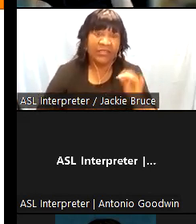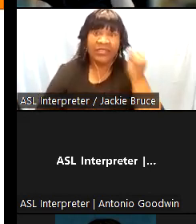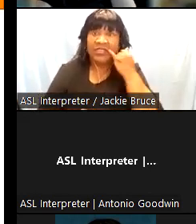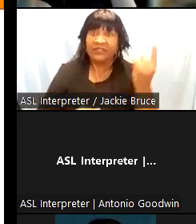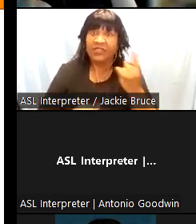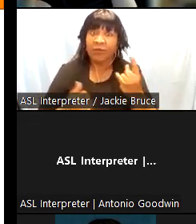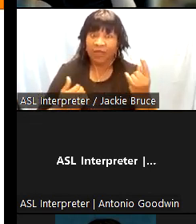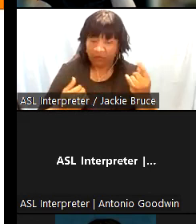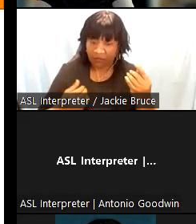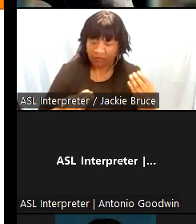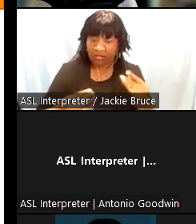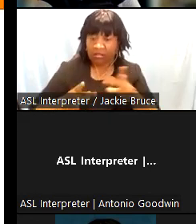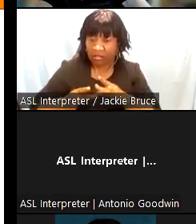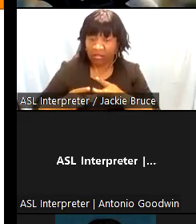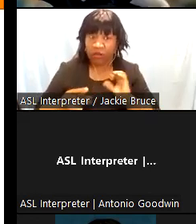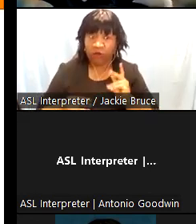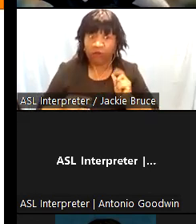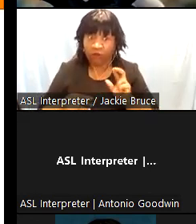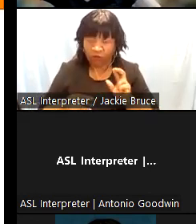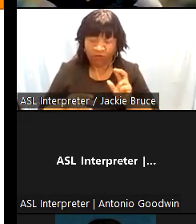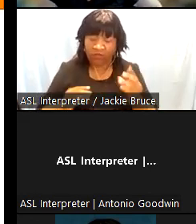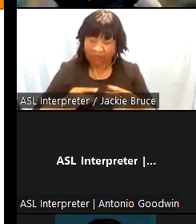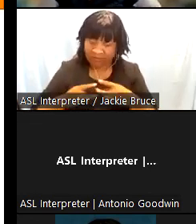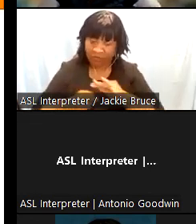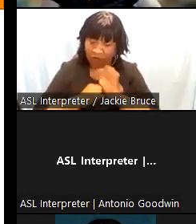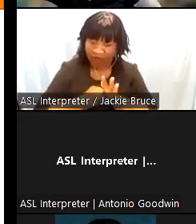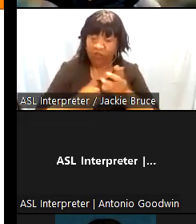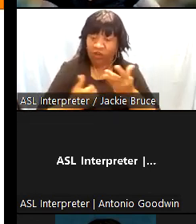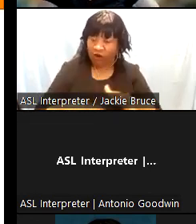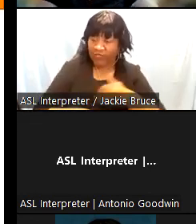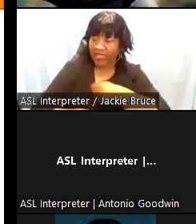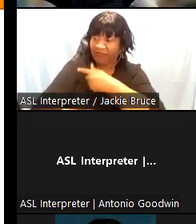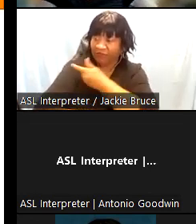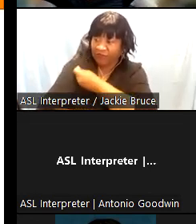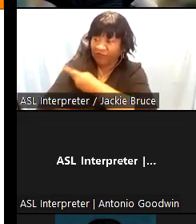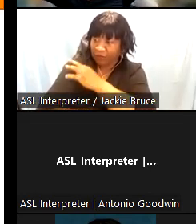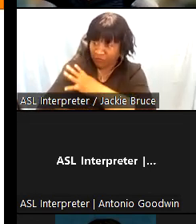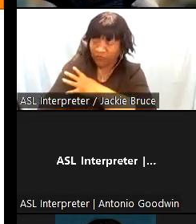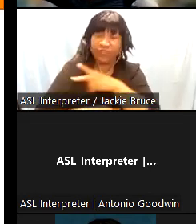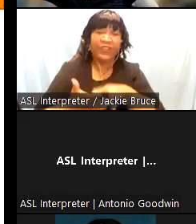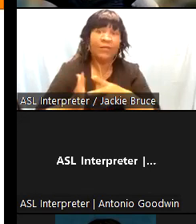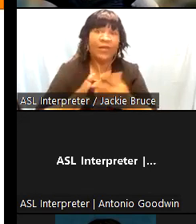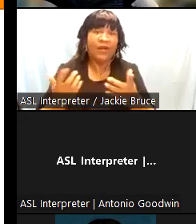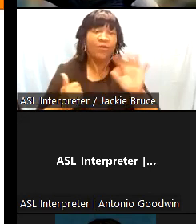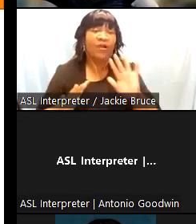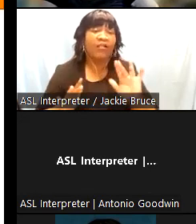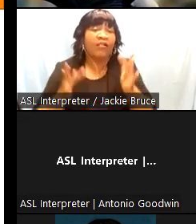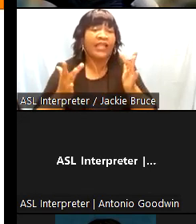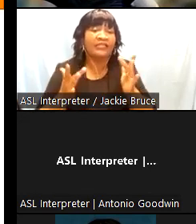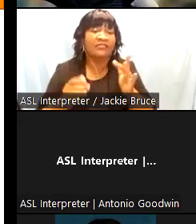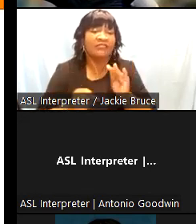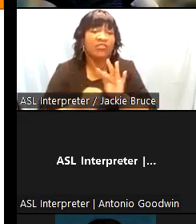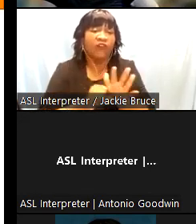gets COVID, when they're up to date with their vaccines and boosters, they'll usually get a mild case of COVID.